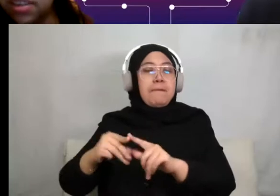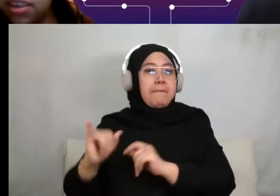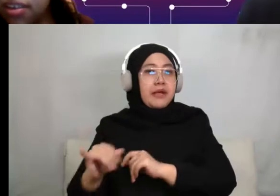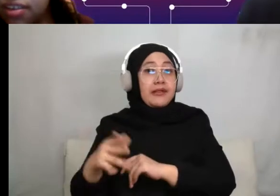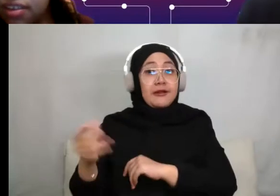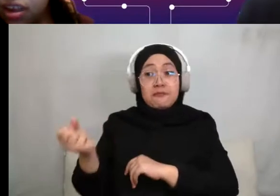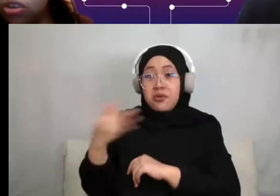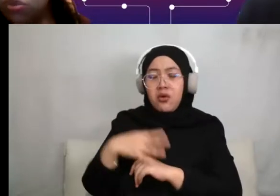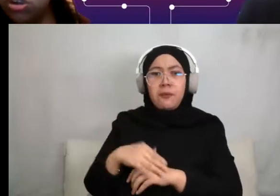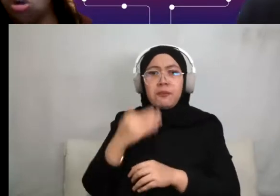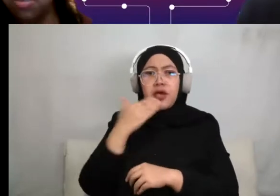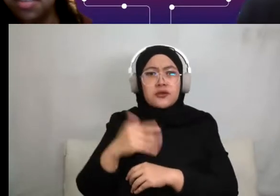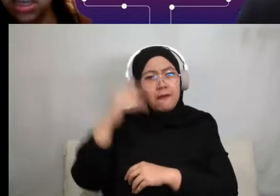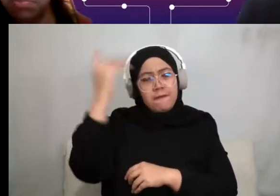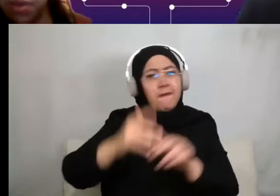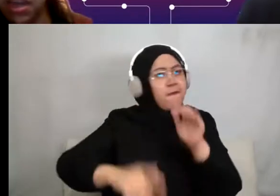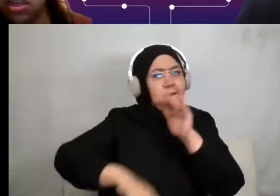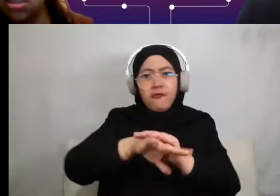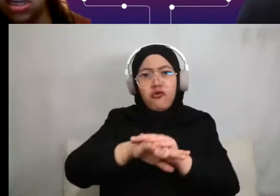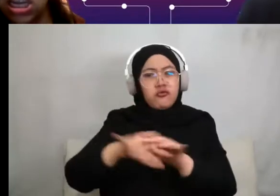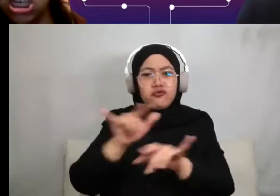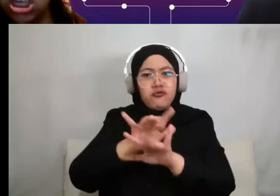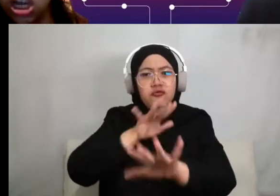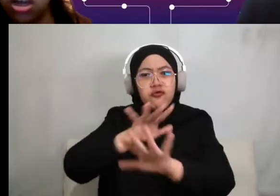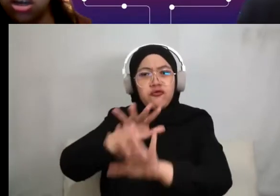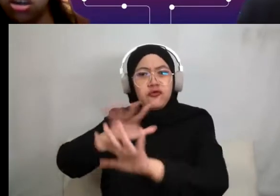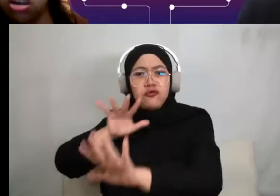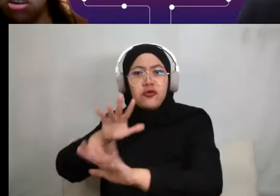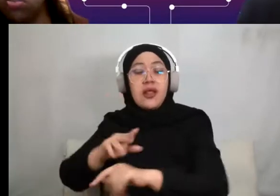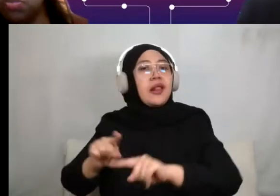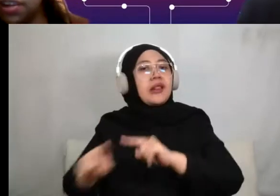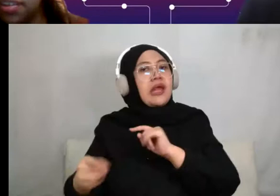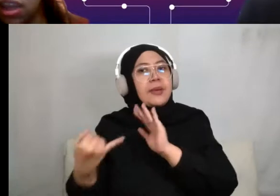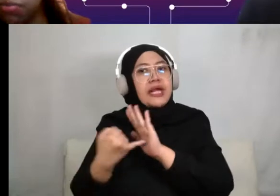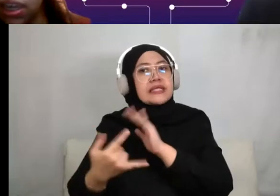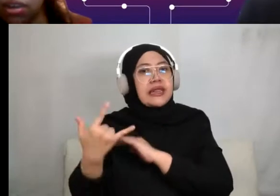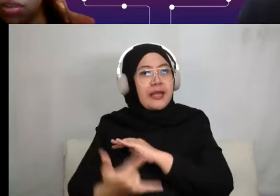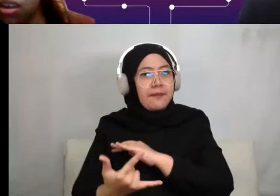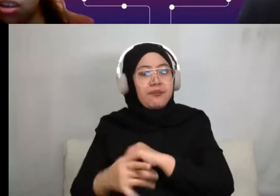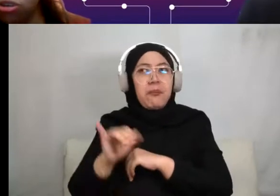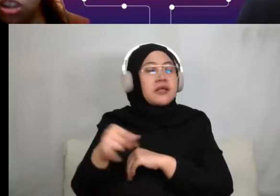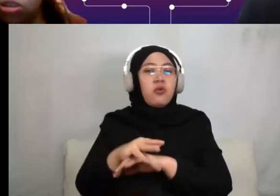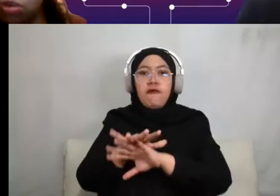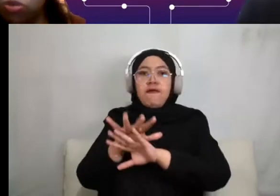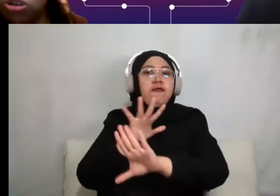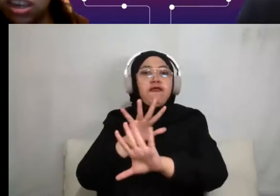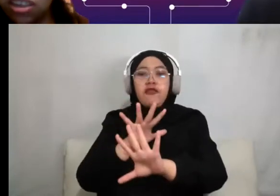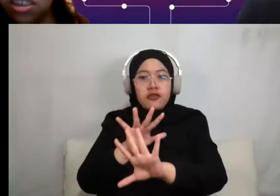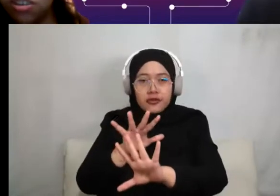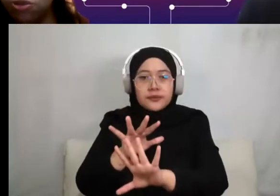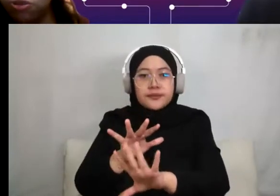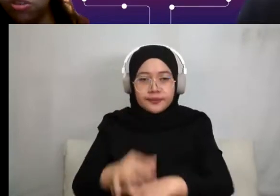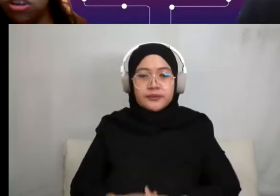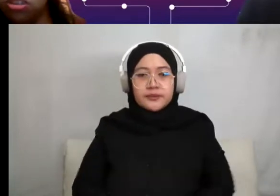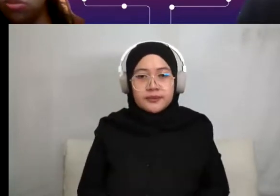more passengers, so it would obviously impact the range of the bus by consuming more